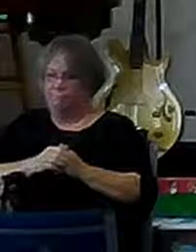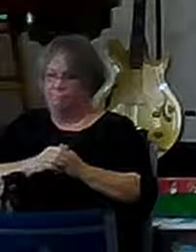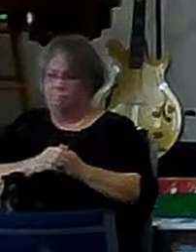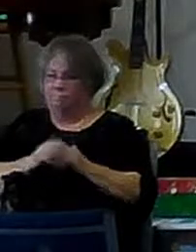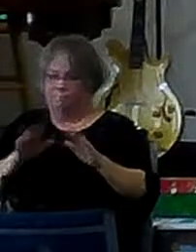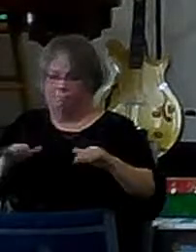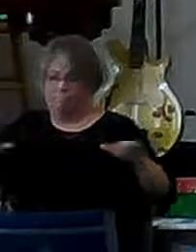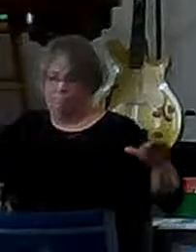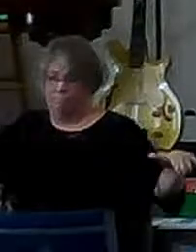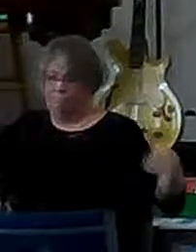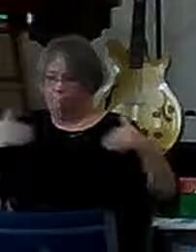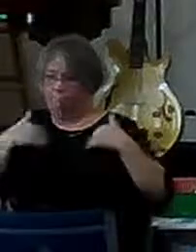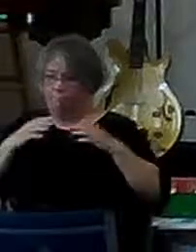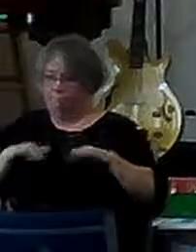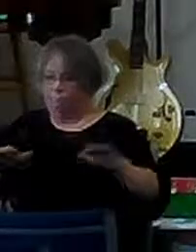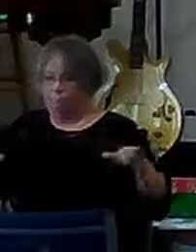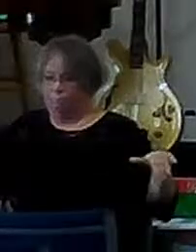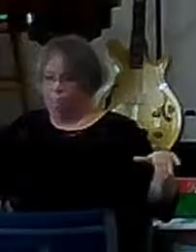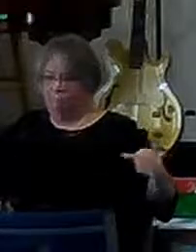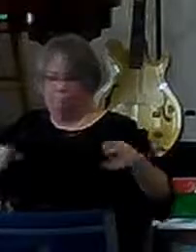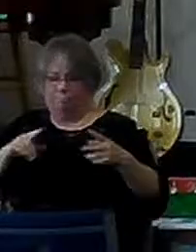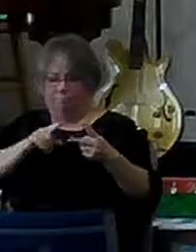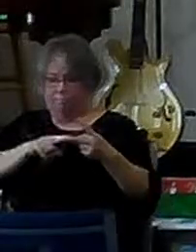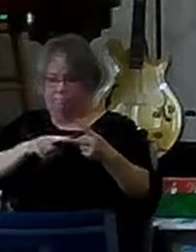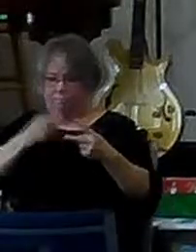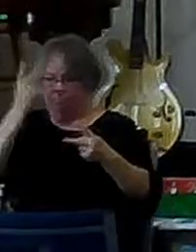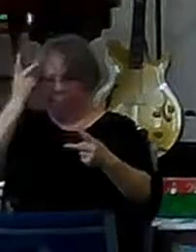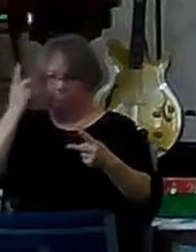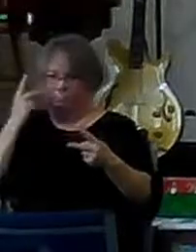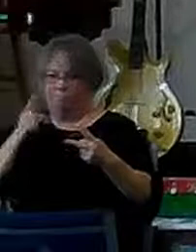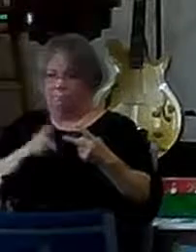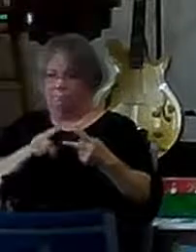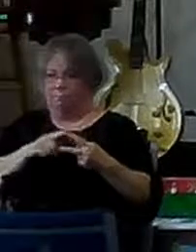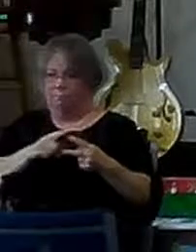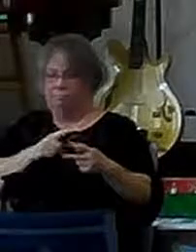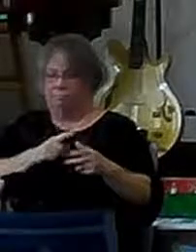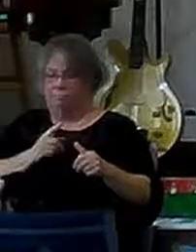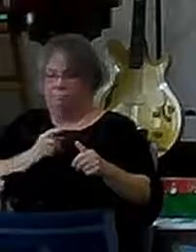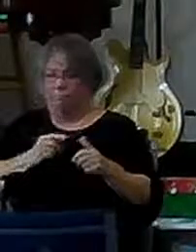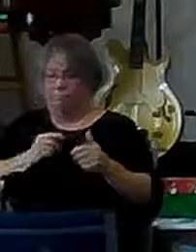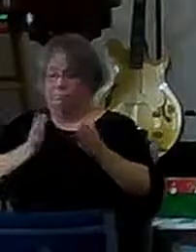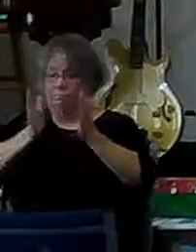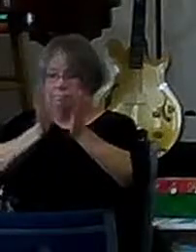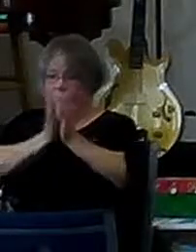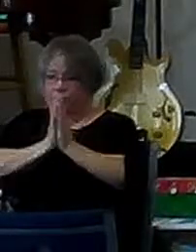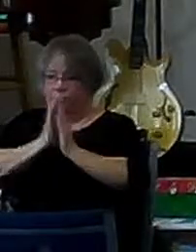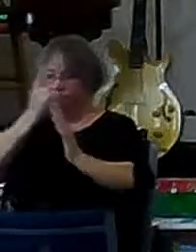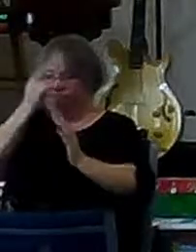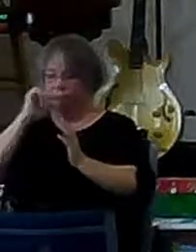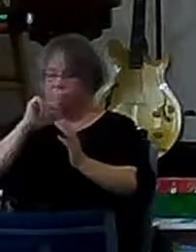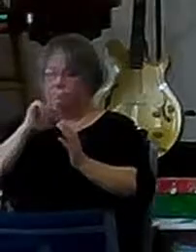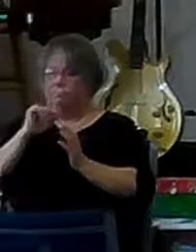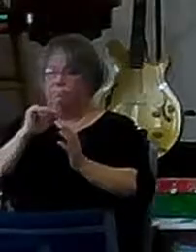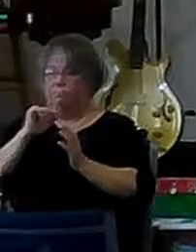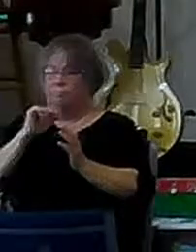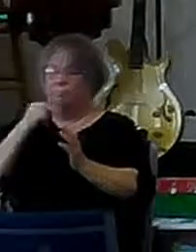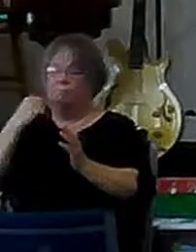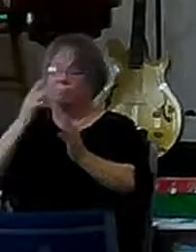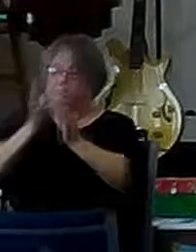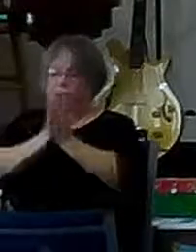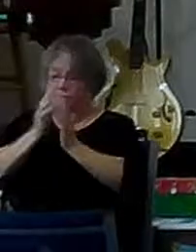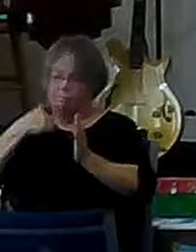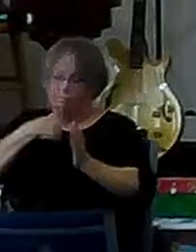Their children, if they have children. Their parents. In other words, they ask us to pray for those who are closest